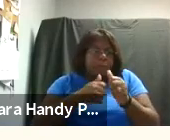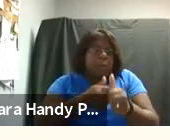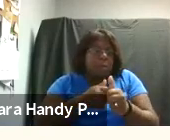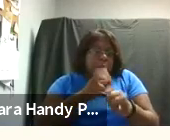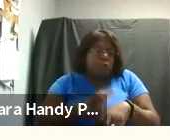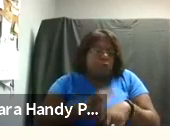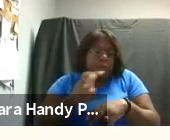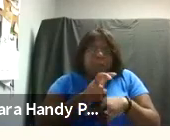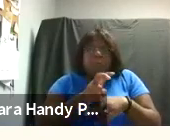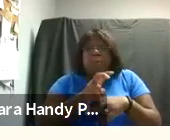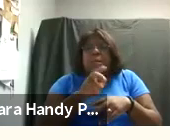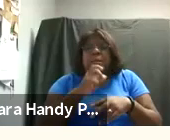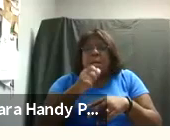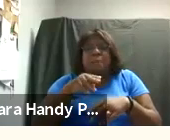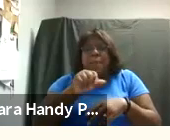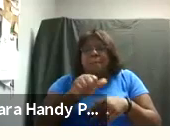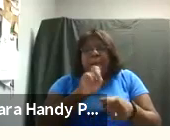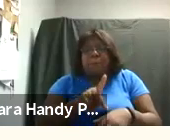is unreimbursed.